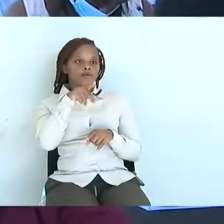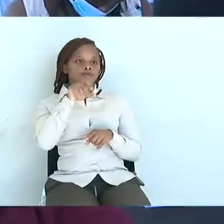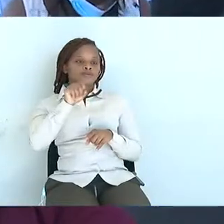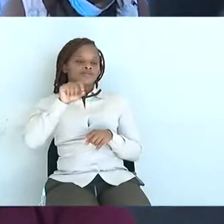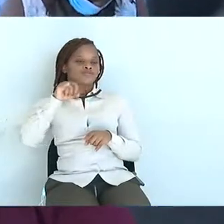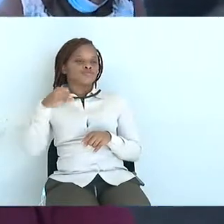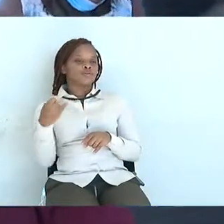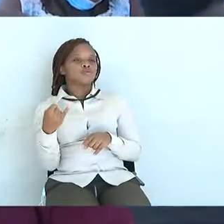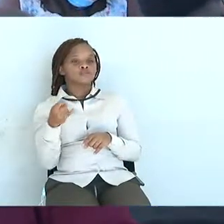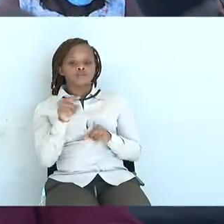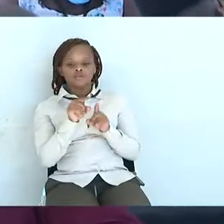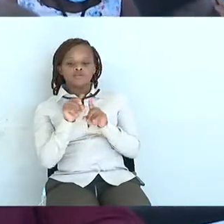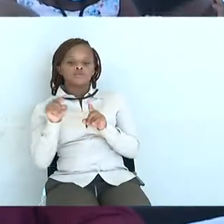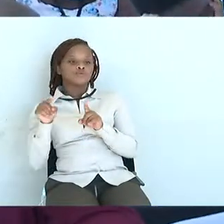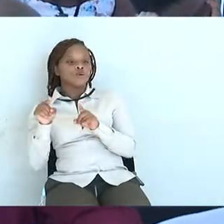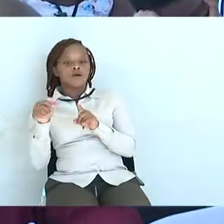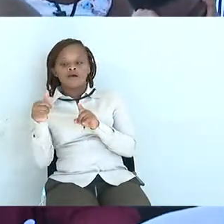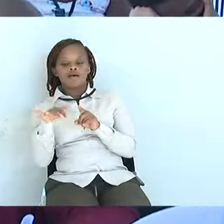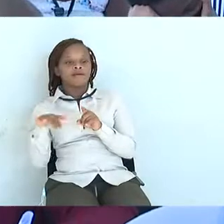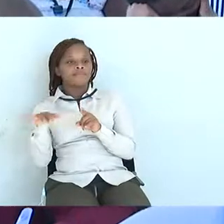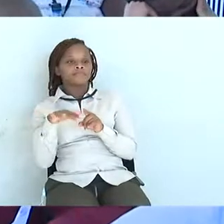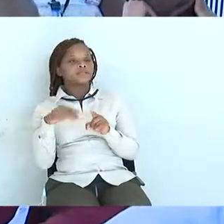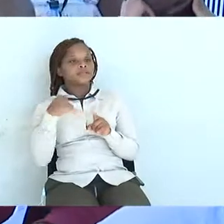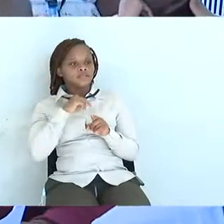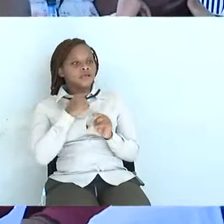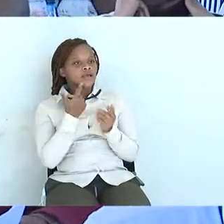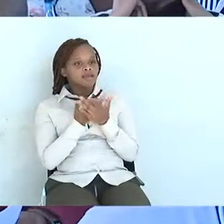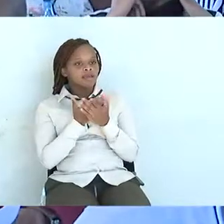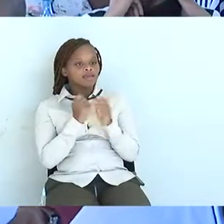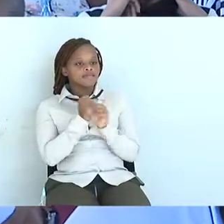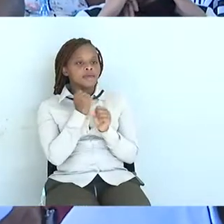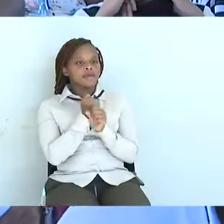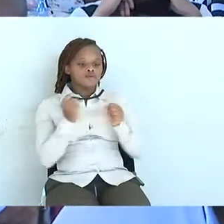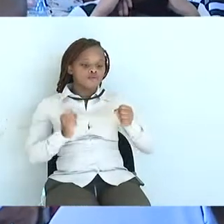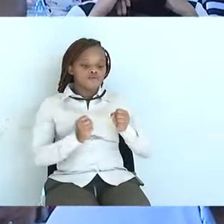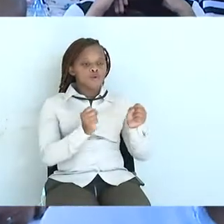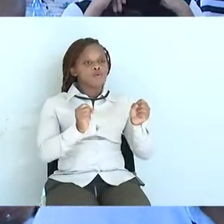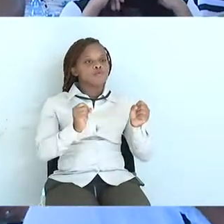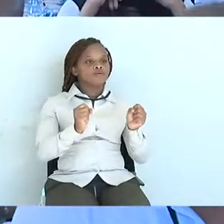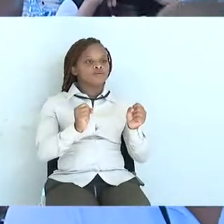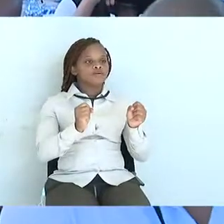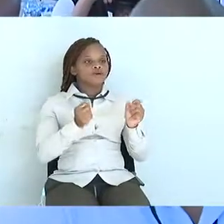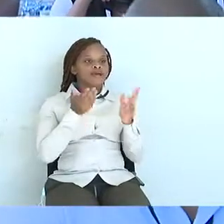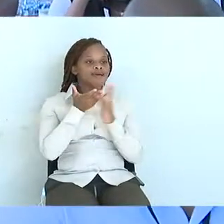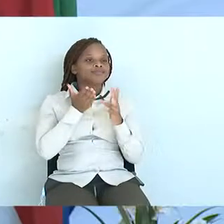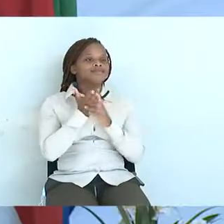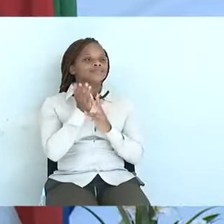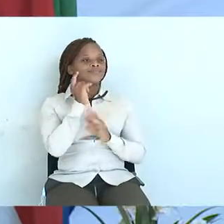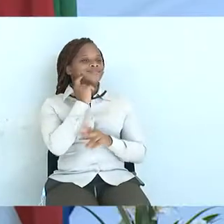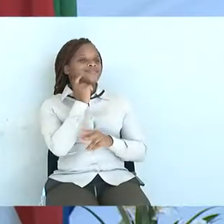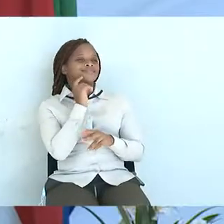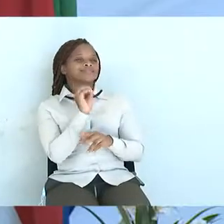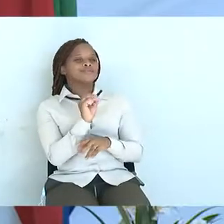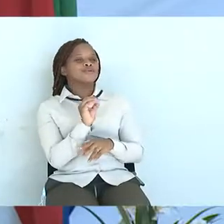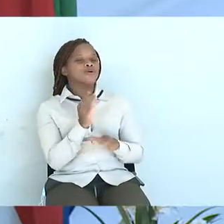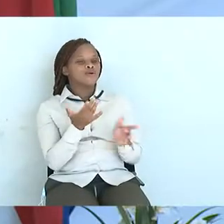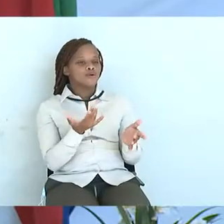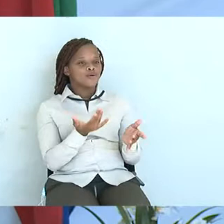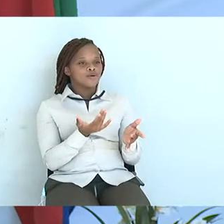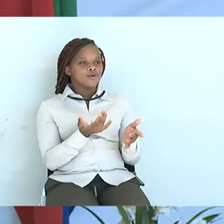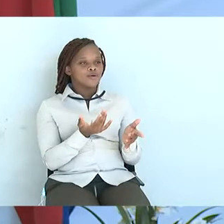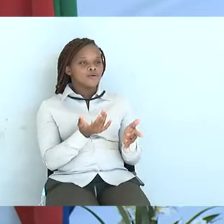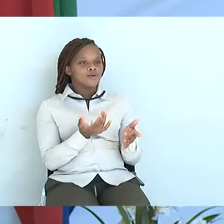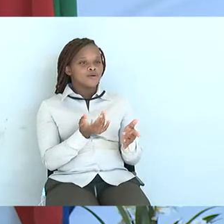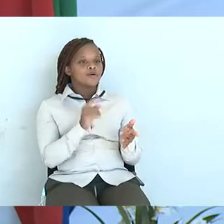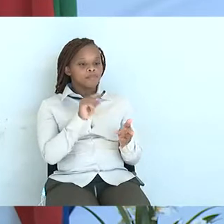Let's just be innovative. You know, what can be done with the ocean? People must be able to move easily from Durban